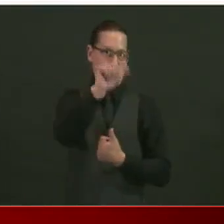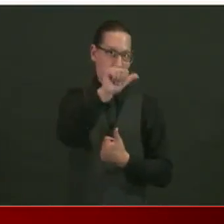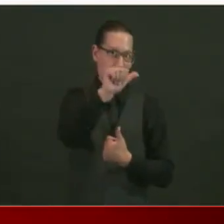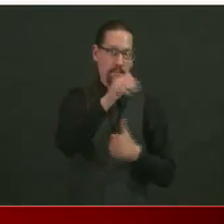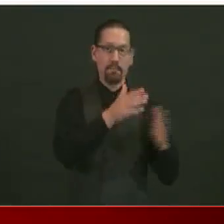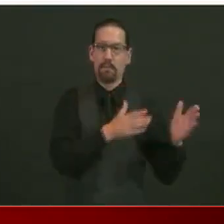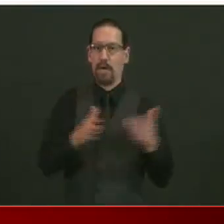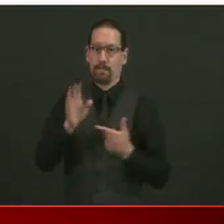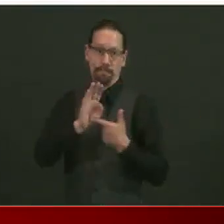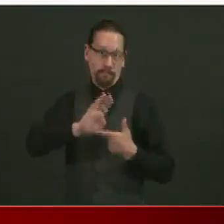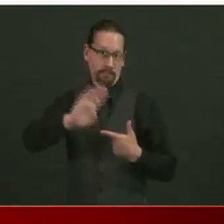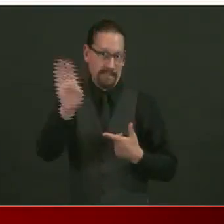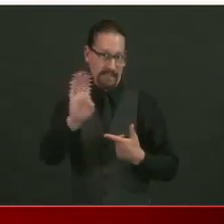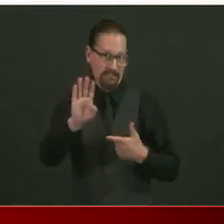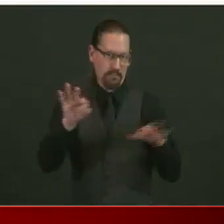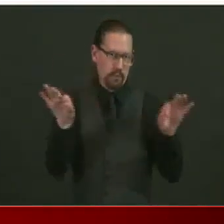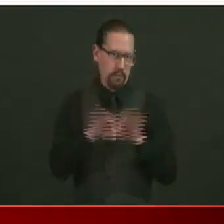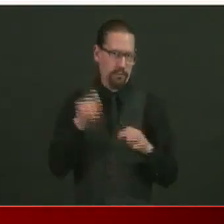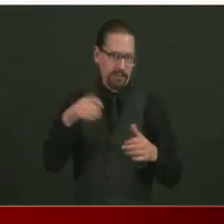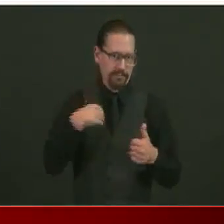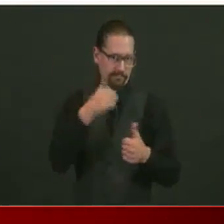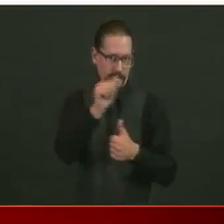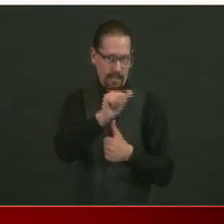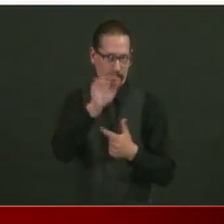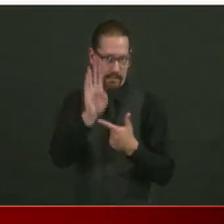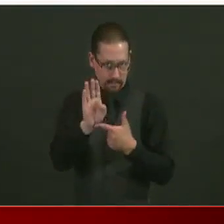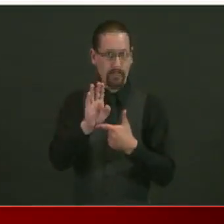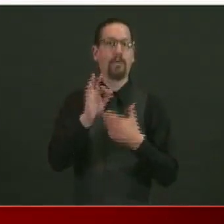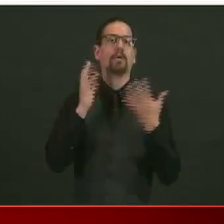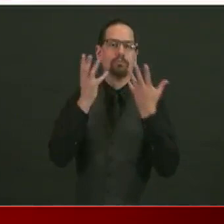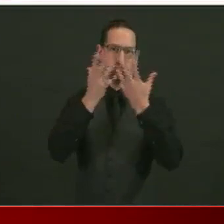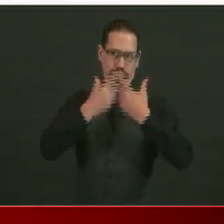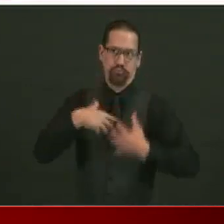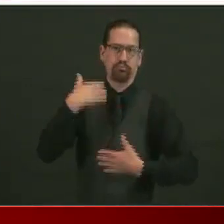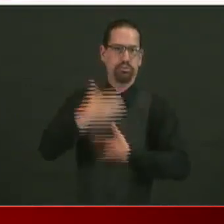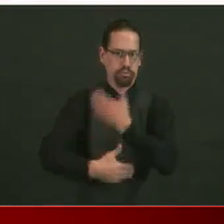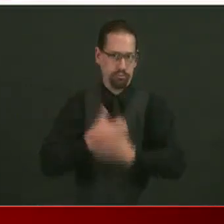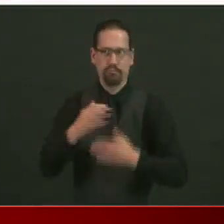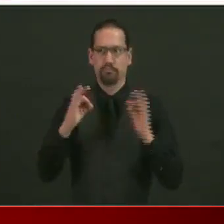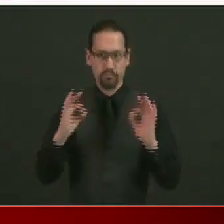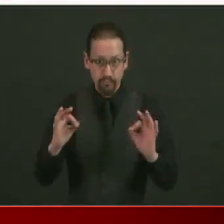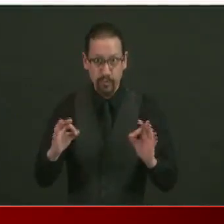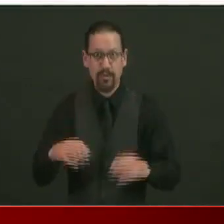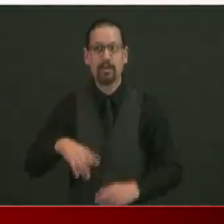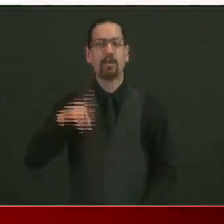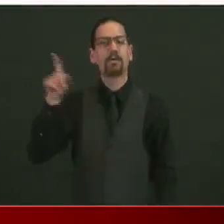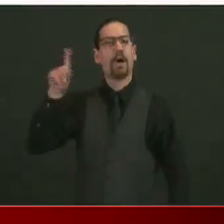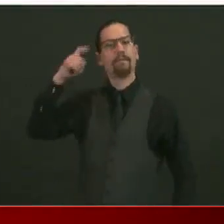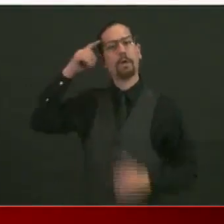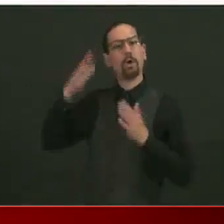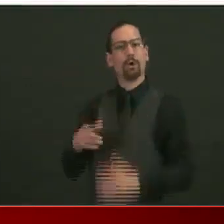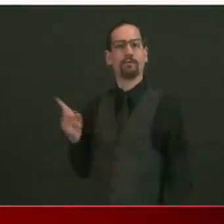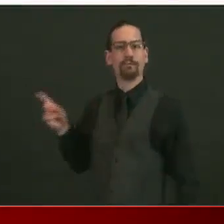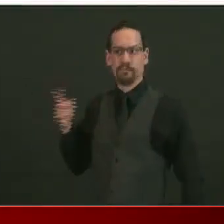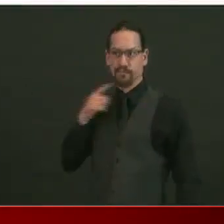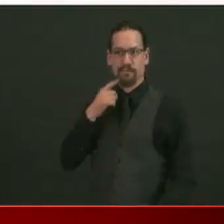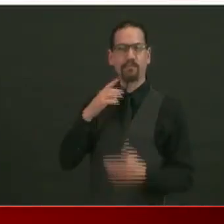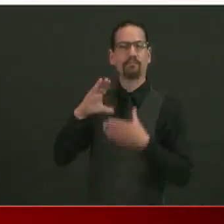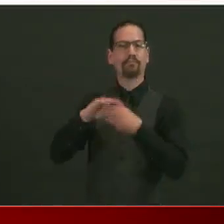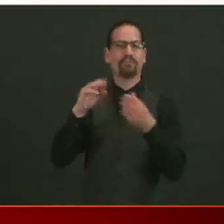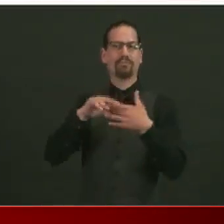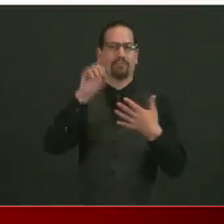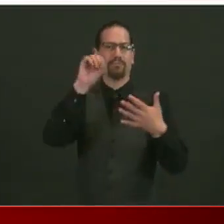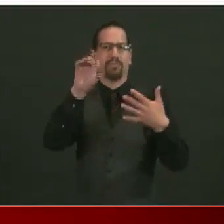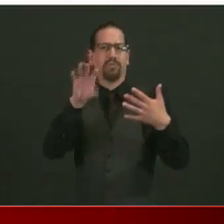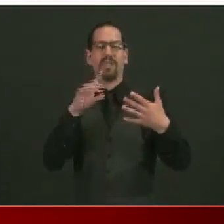Pero como sabemos que la salud va a cambiar, part of what the governor said that is extremely important, and I know as a teacher, we like